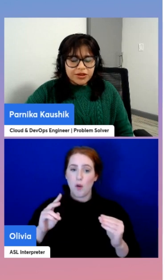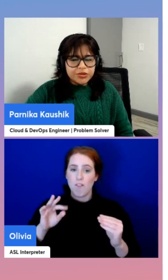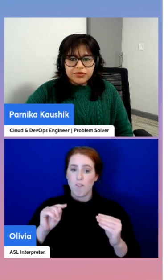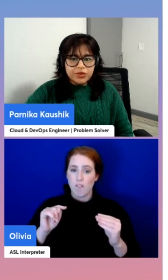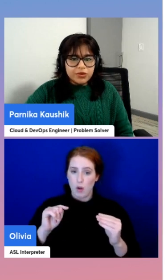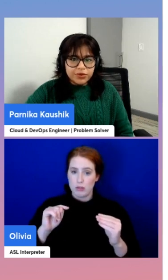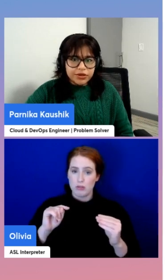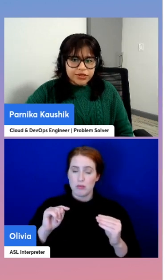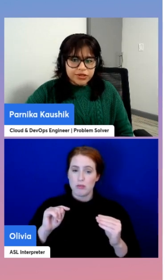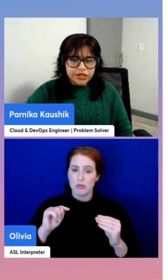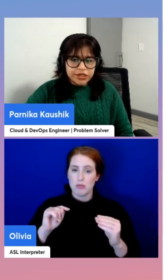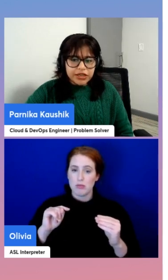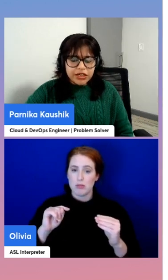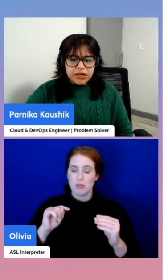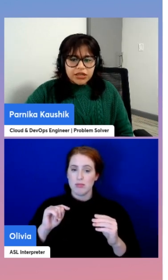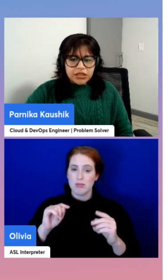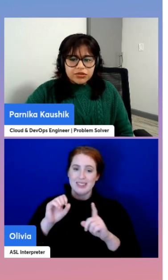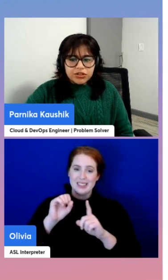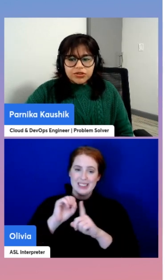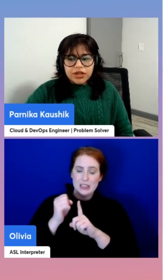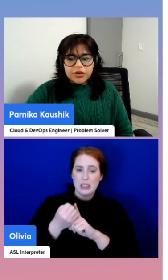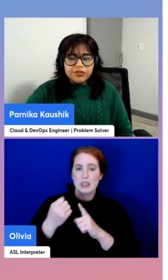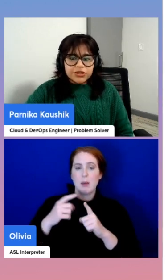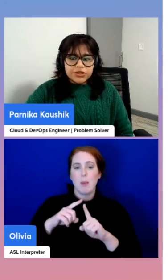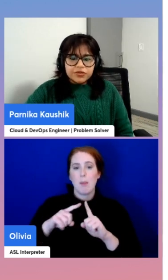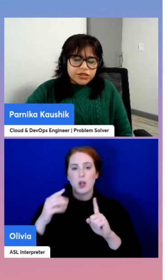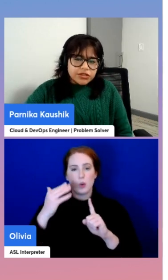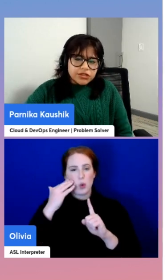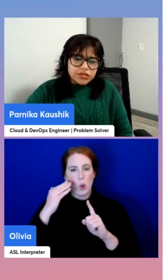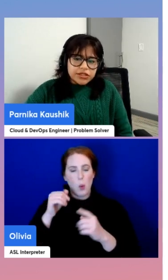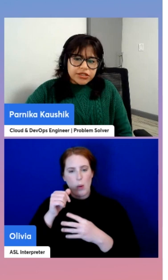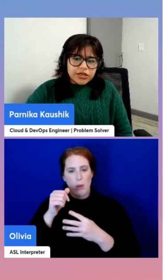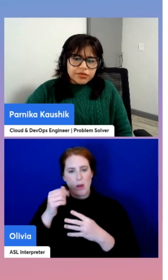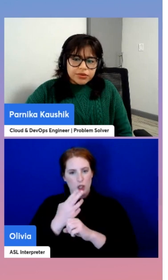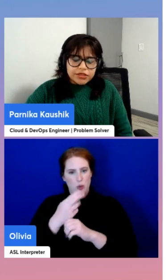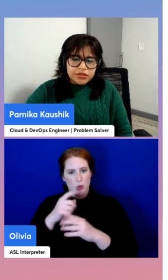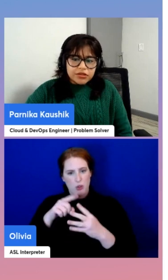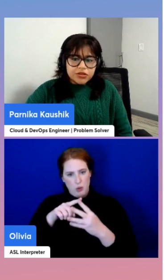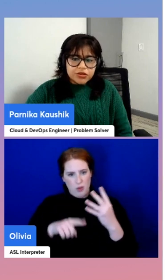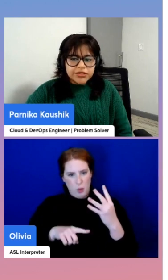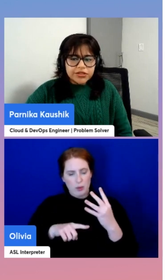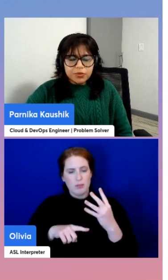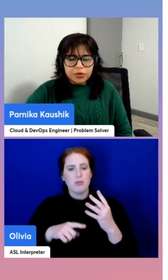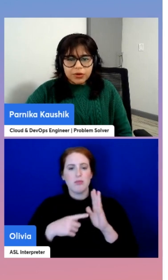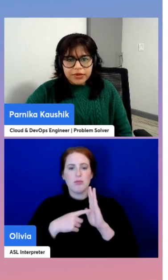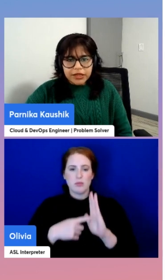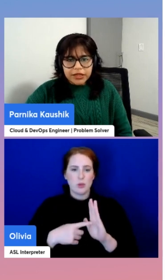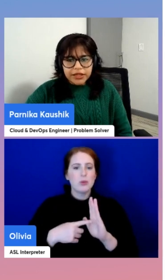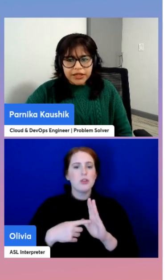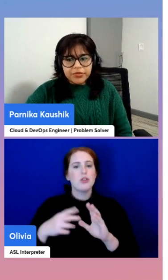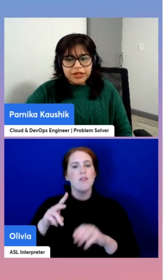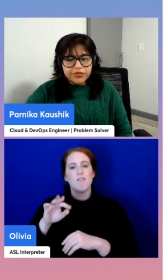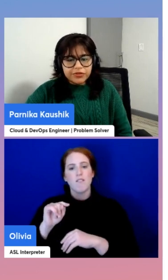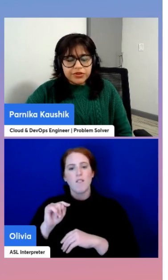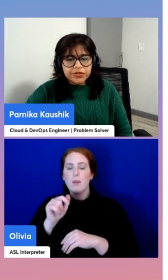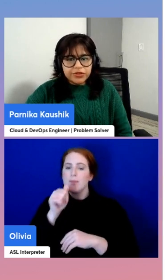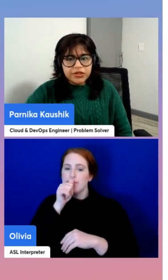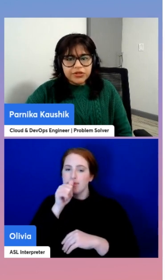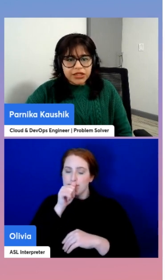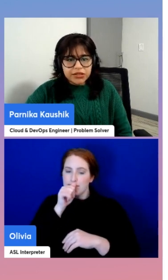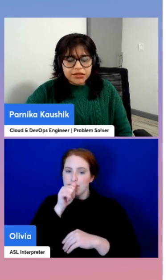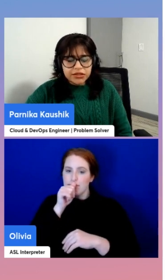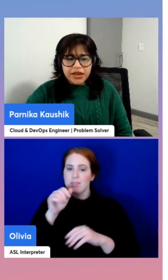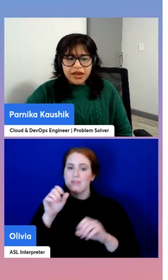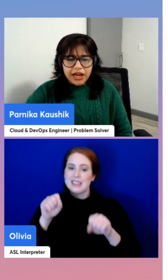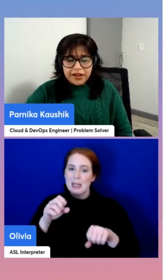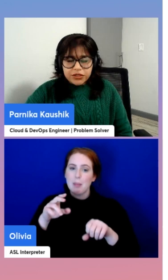amazing tools, but you have no clue where to start. So it shows you how to provision the Vault instance in AWS. Now, the choice of deployment can be different for